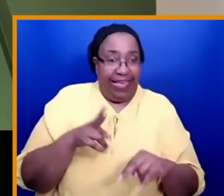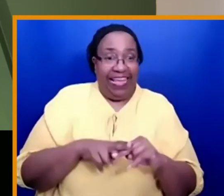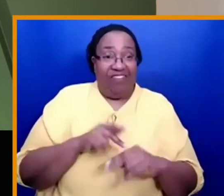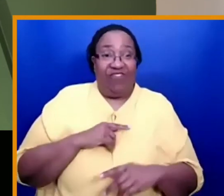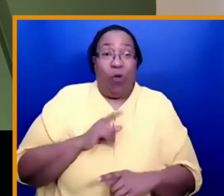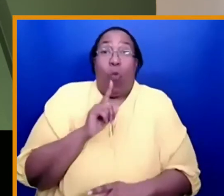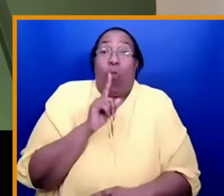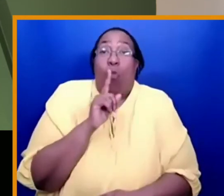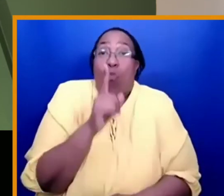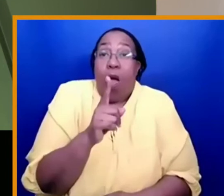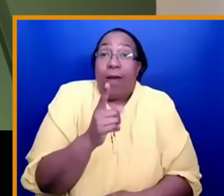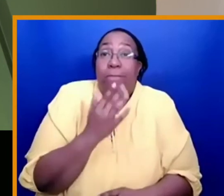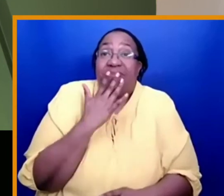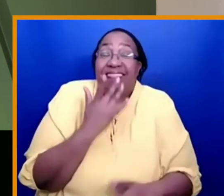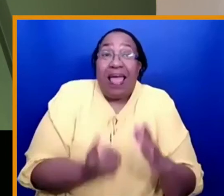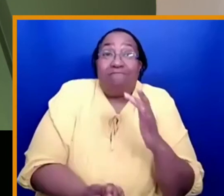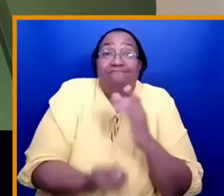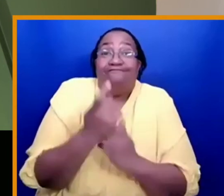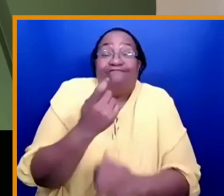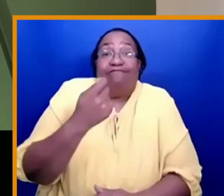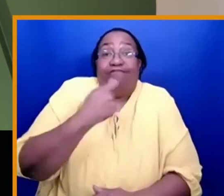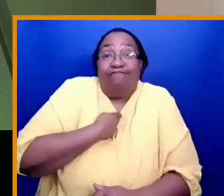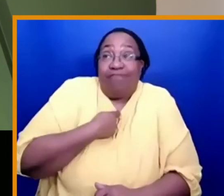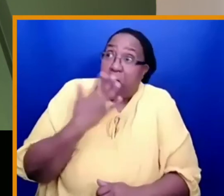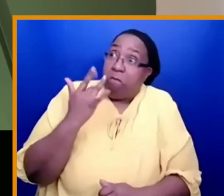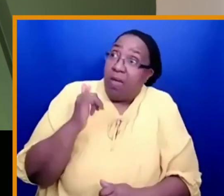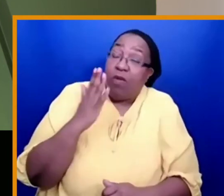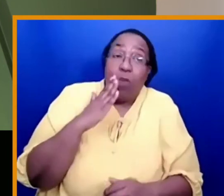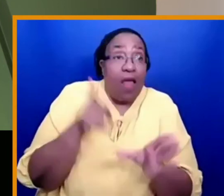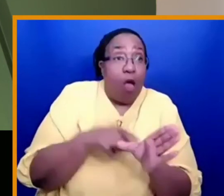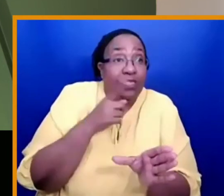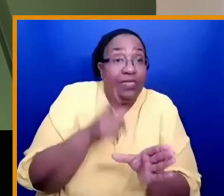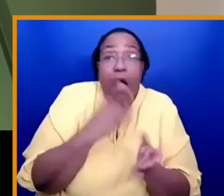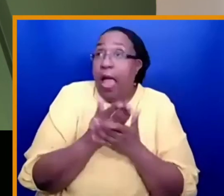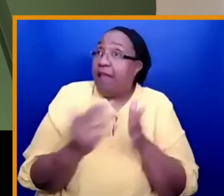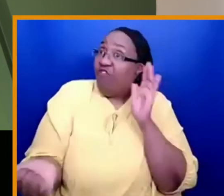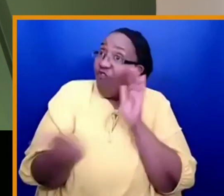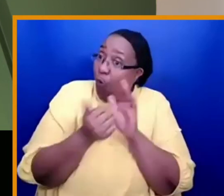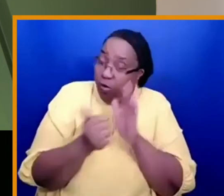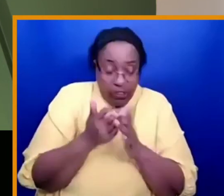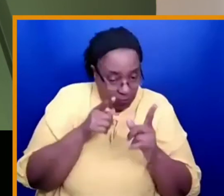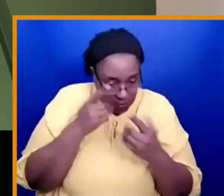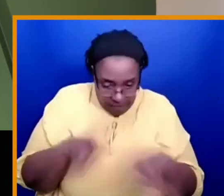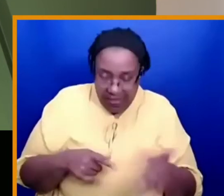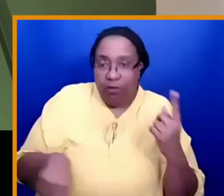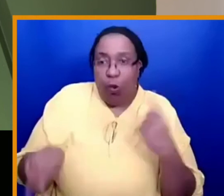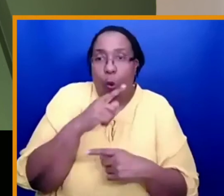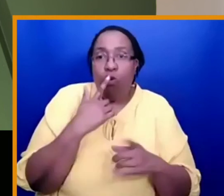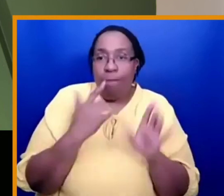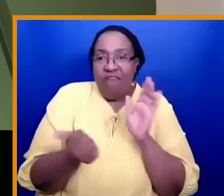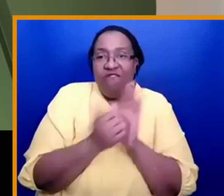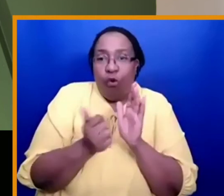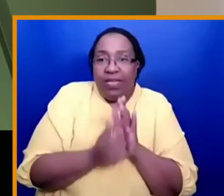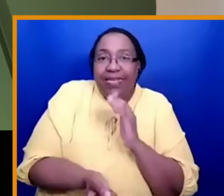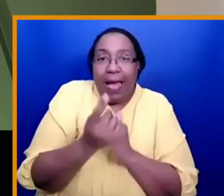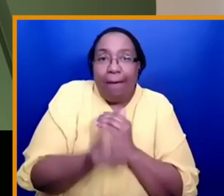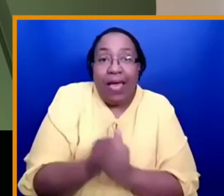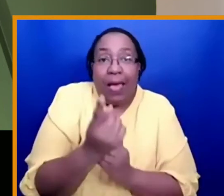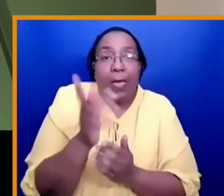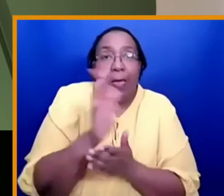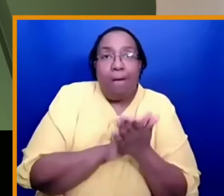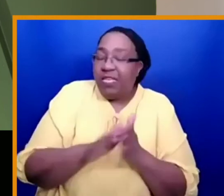minor mistake, potentially when they were young and foolish, as we have all been at some point, that these people can end up having their entire